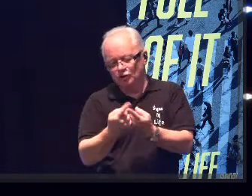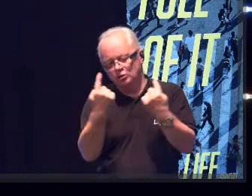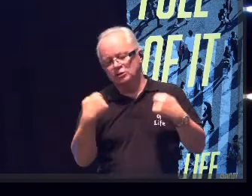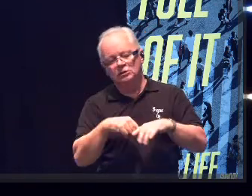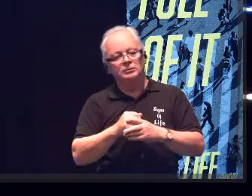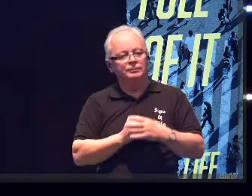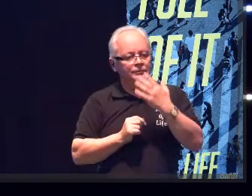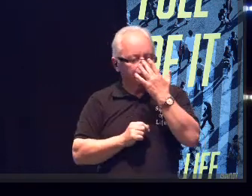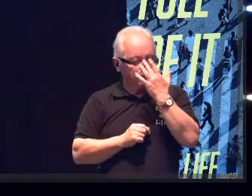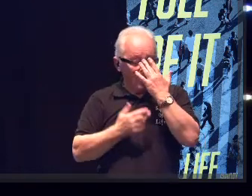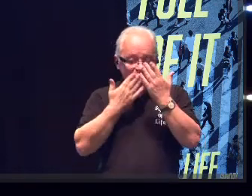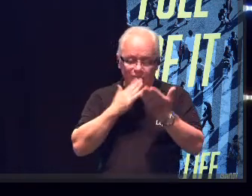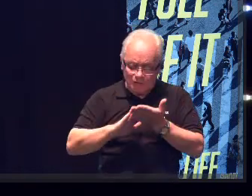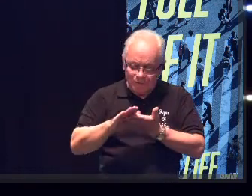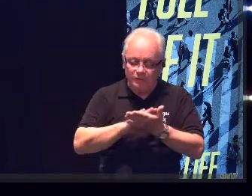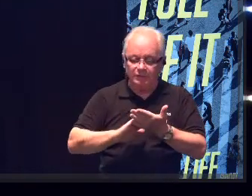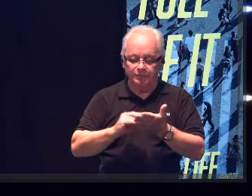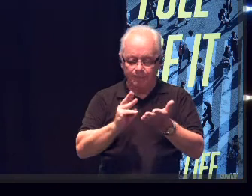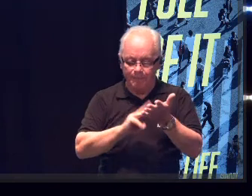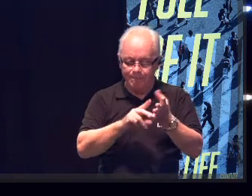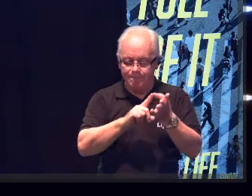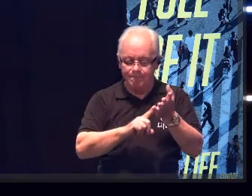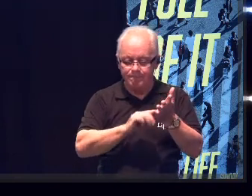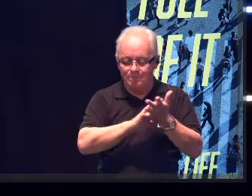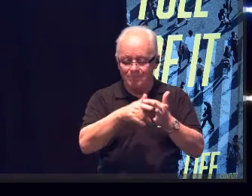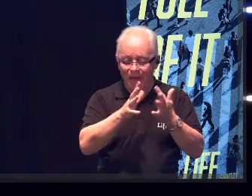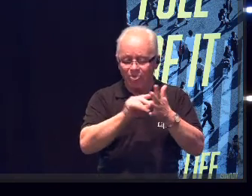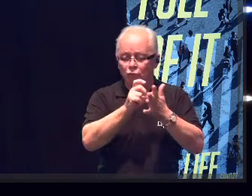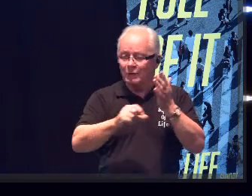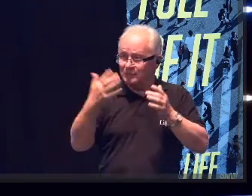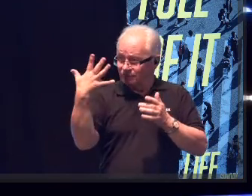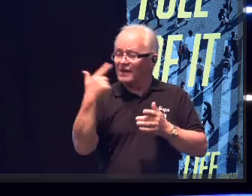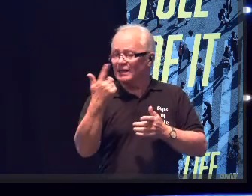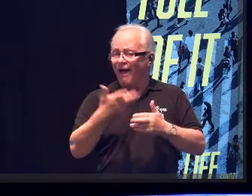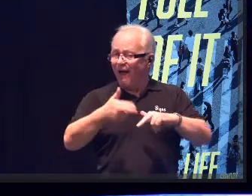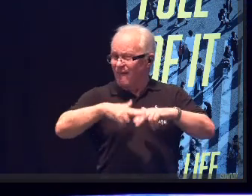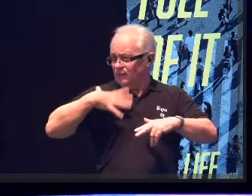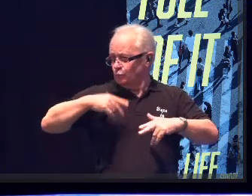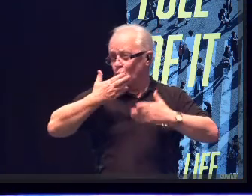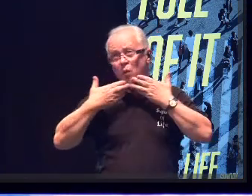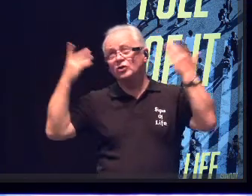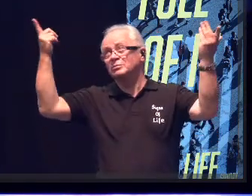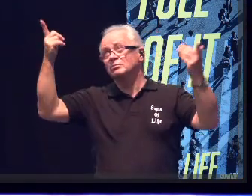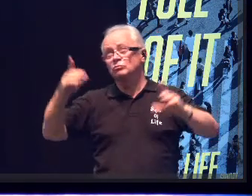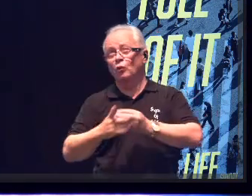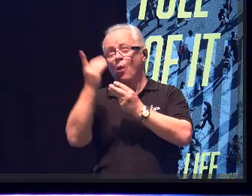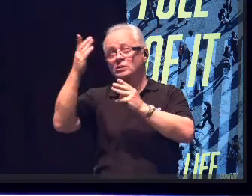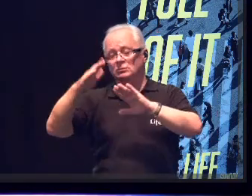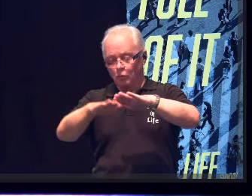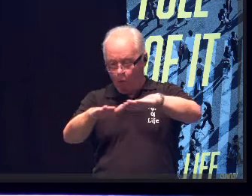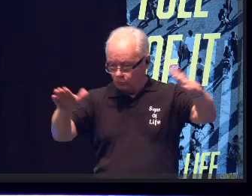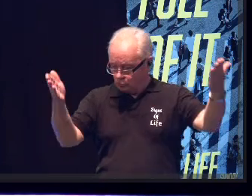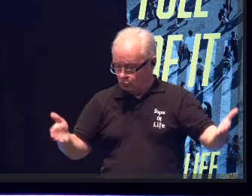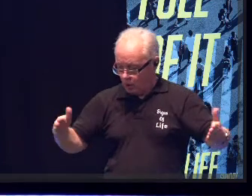us." In Matthew 5, he said, if you're going to worship God, if you're going to put a gift on the altar, and